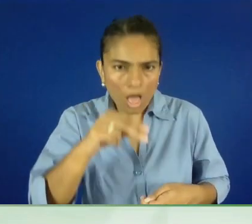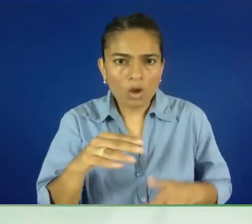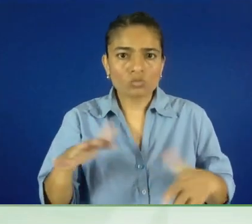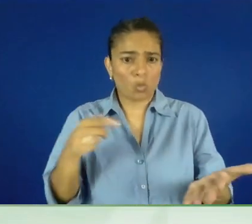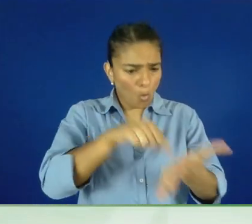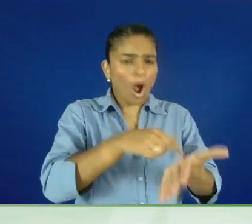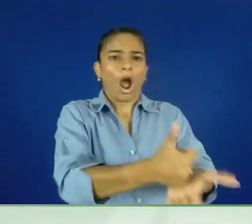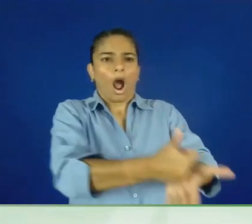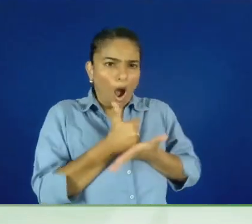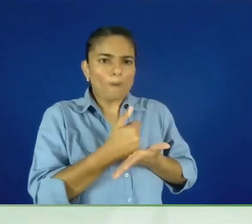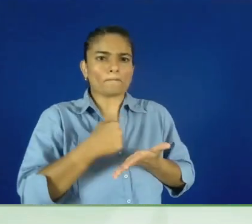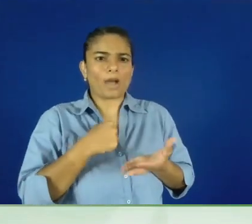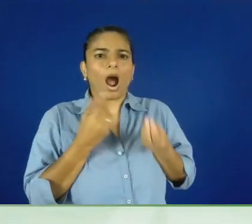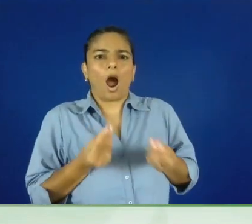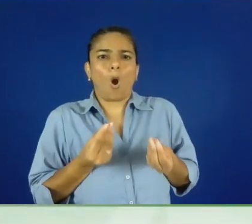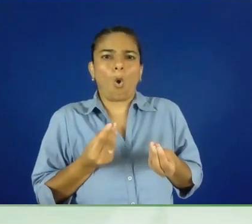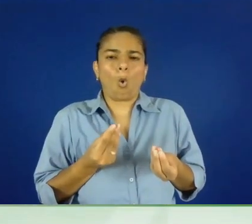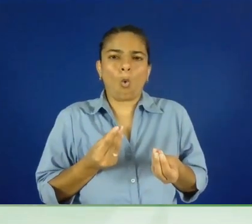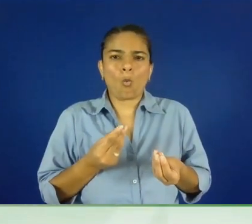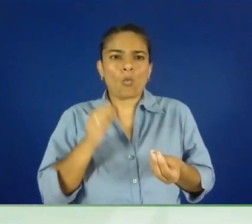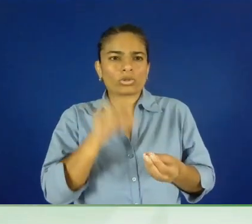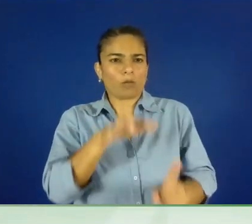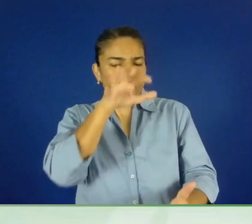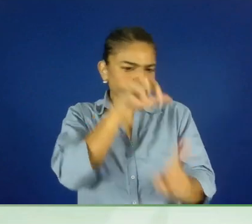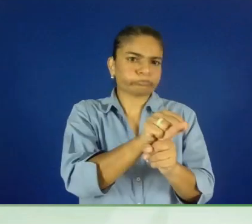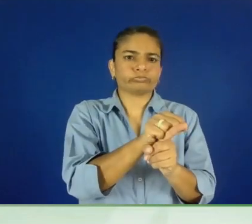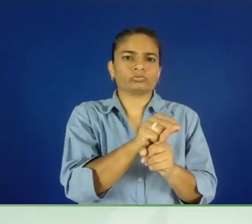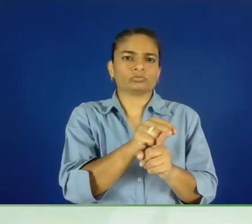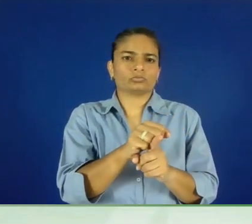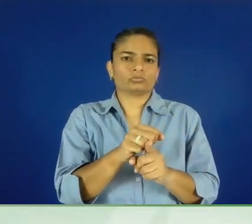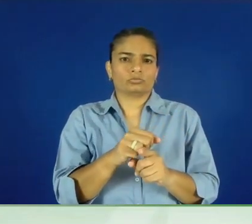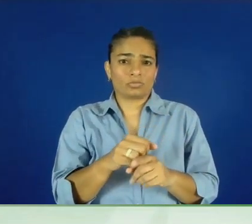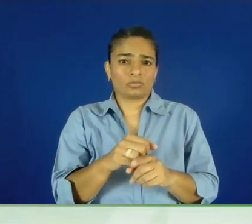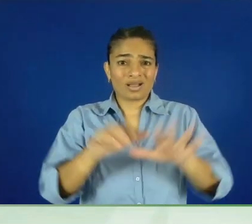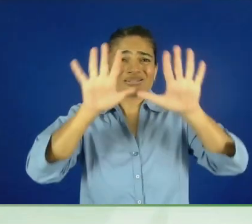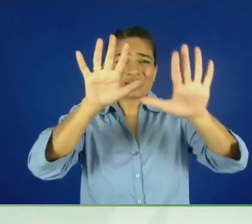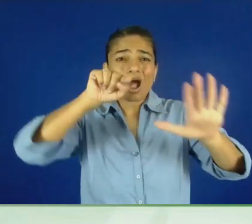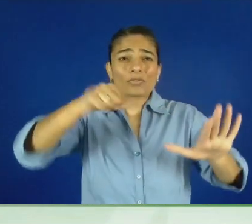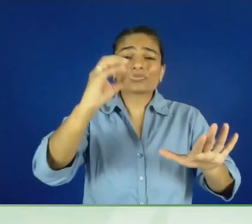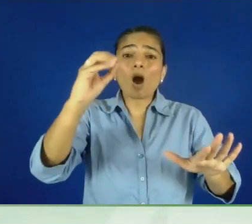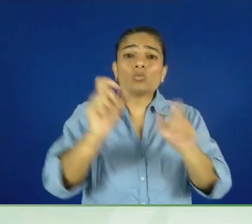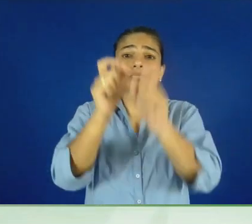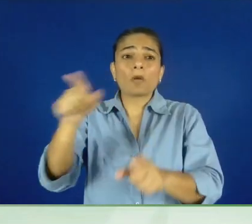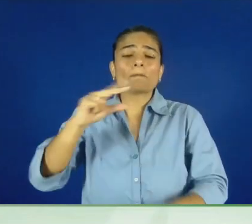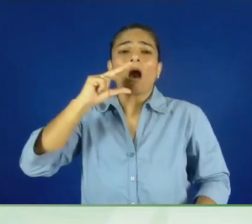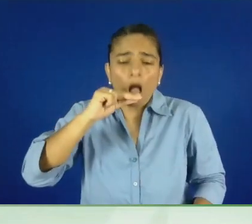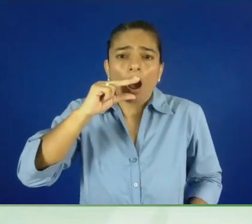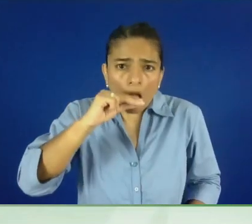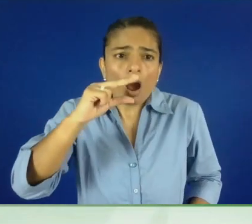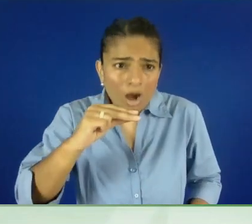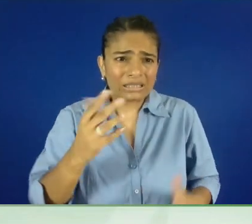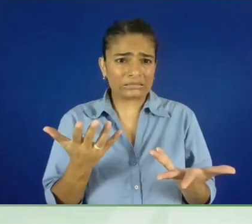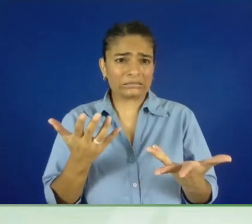in such a way that we would have 10,000 people who stutter sharing that data about the experience. Second, in terms of this